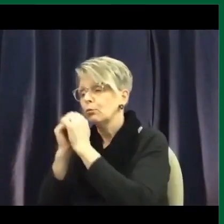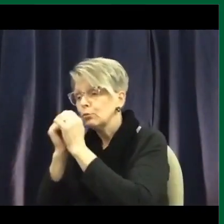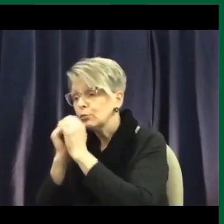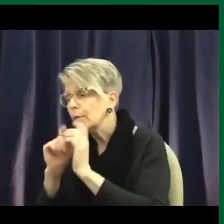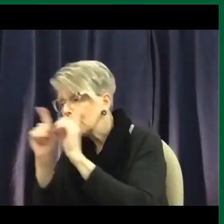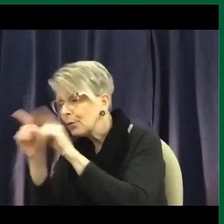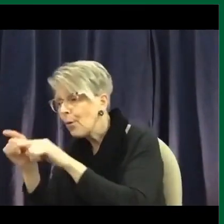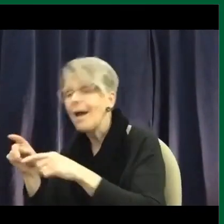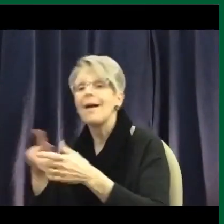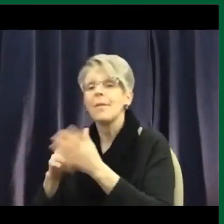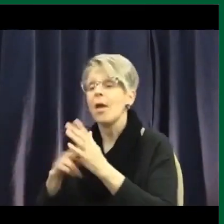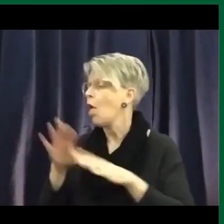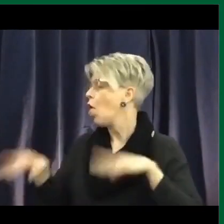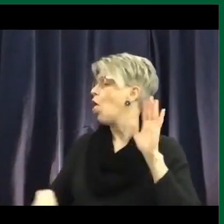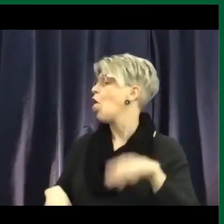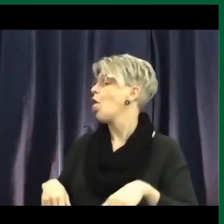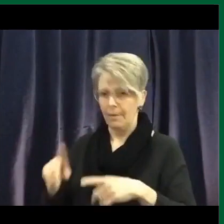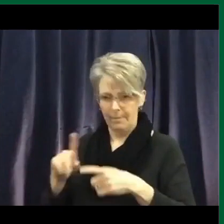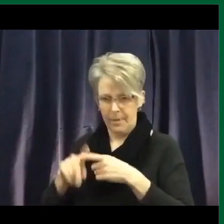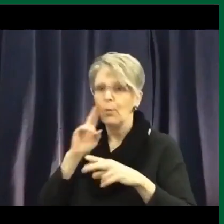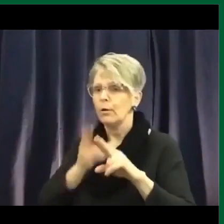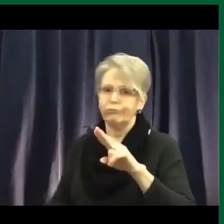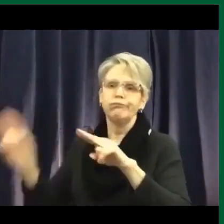of transmission goes up by a factor of